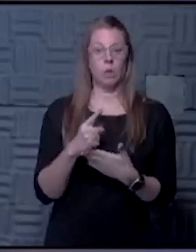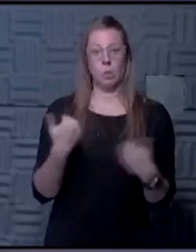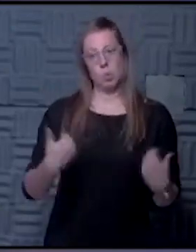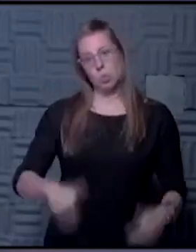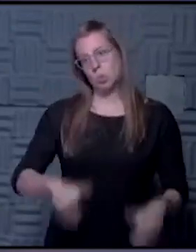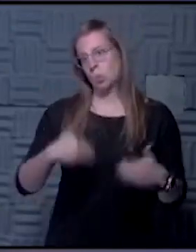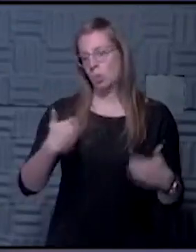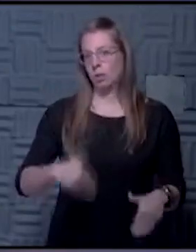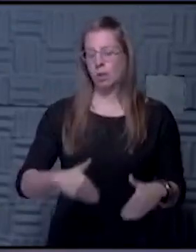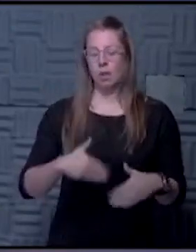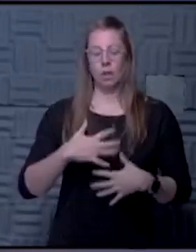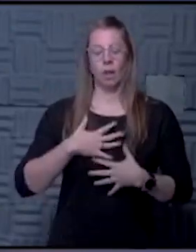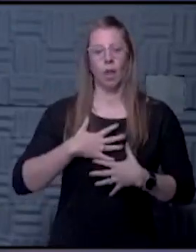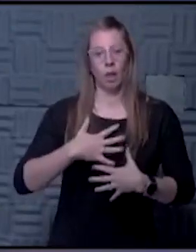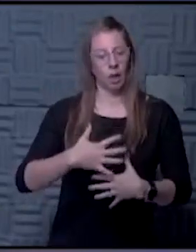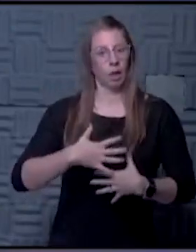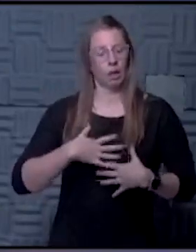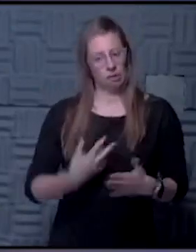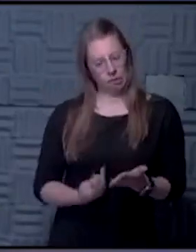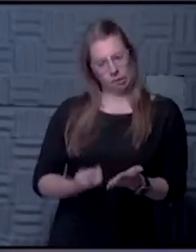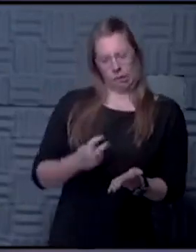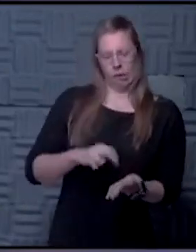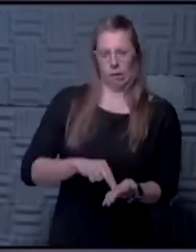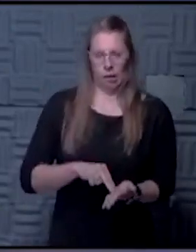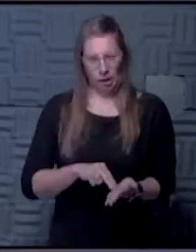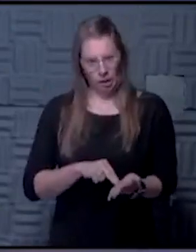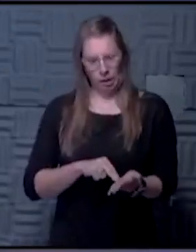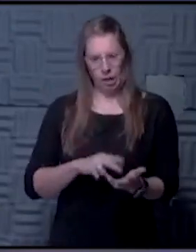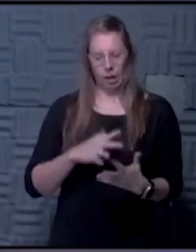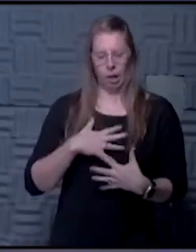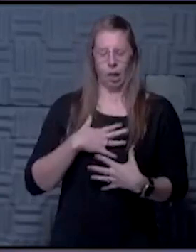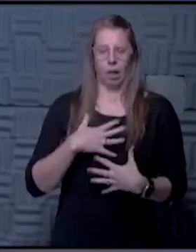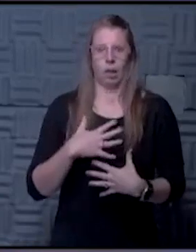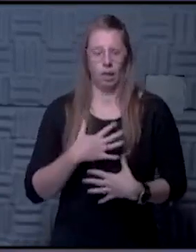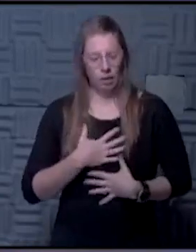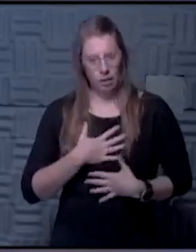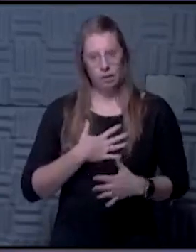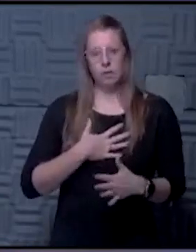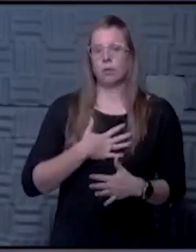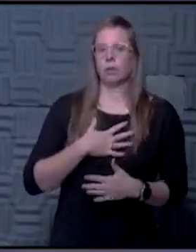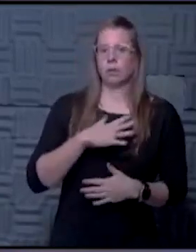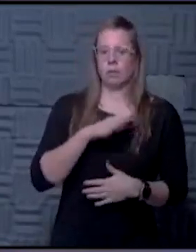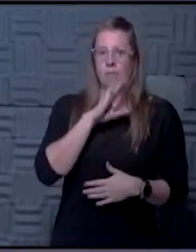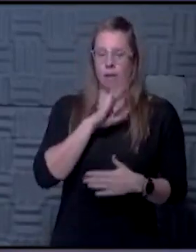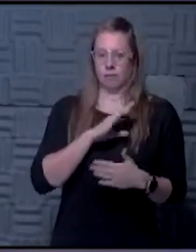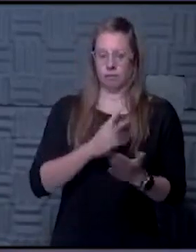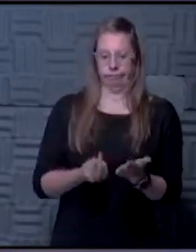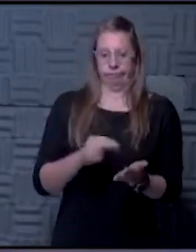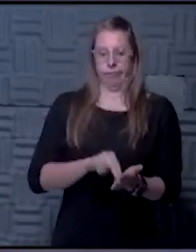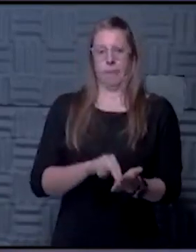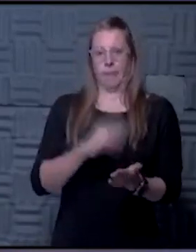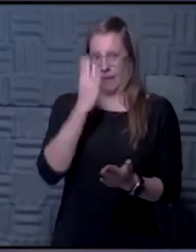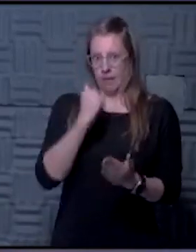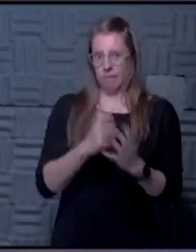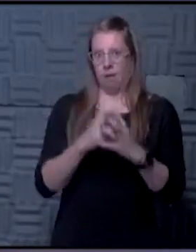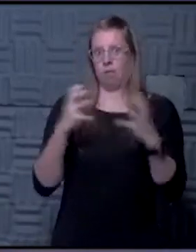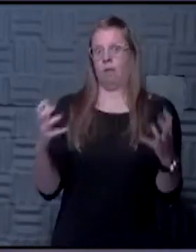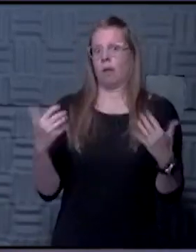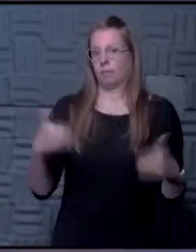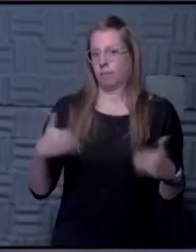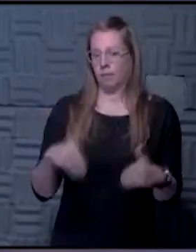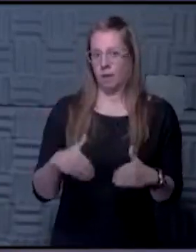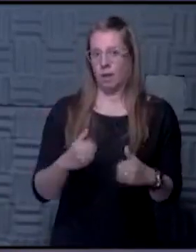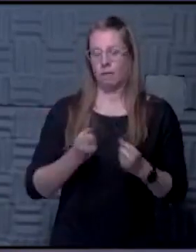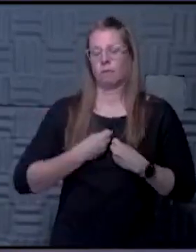heavy symptoms. Couldn't breathe, getting up out of bed. Took my wind away, like I was out of breath. Slept a lot,